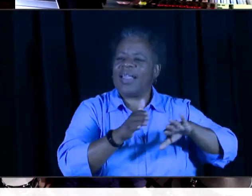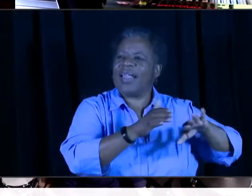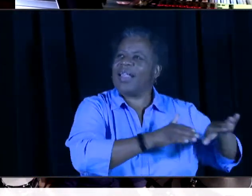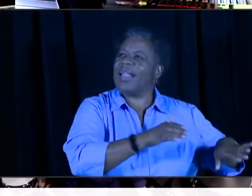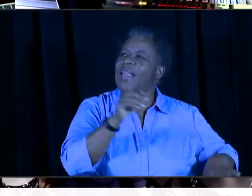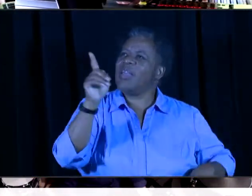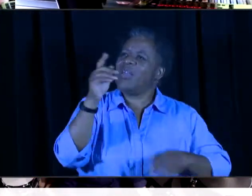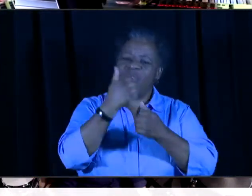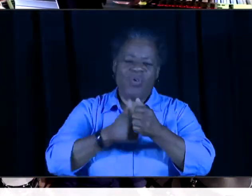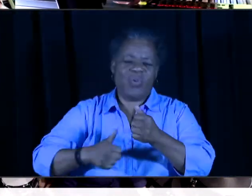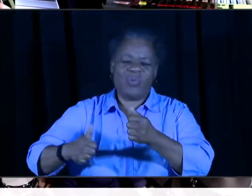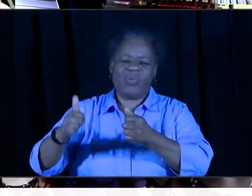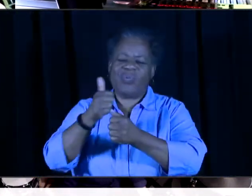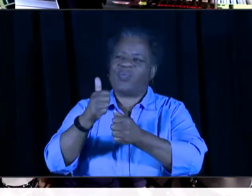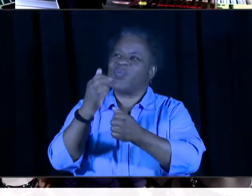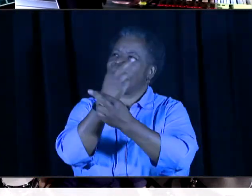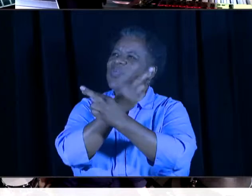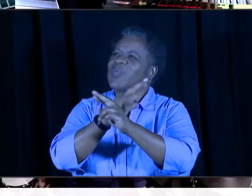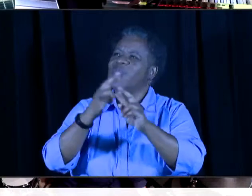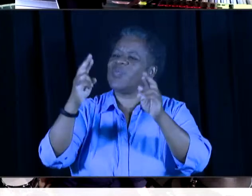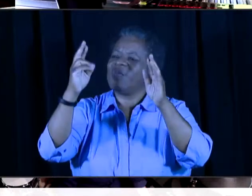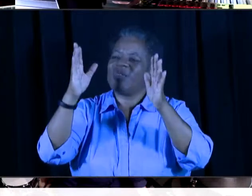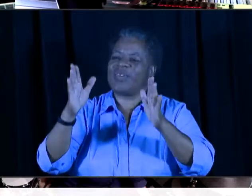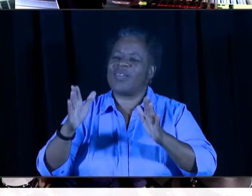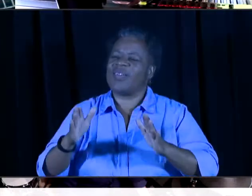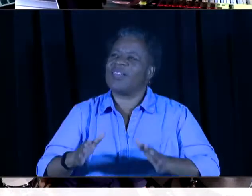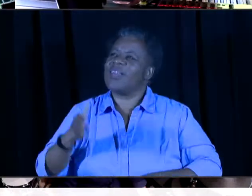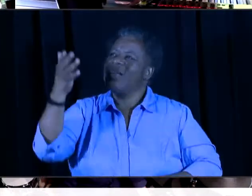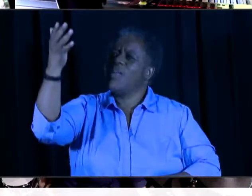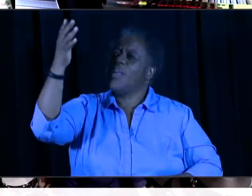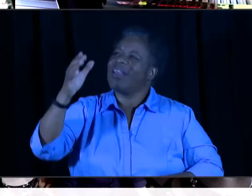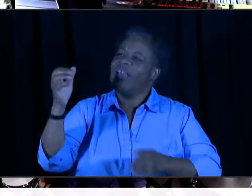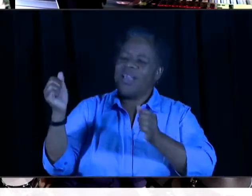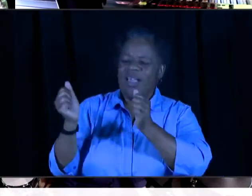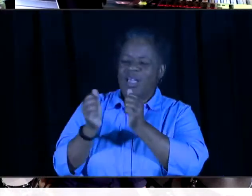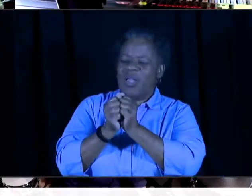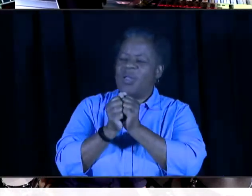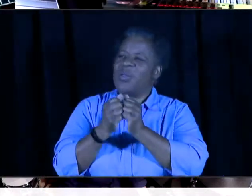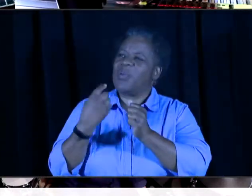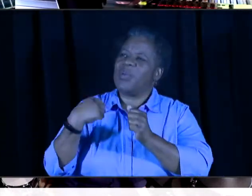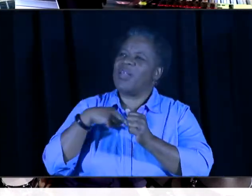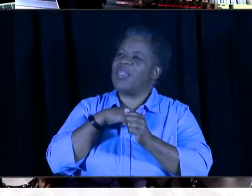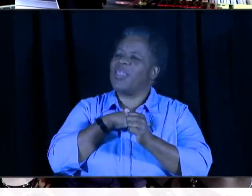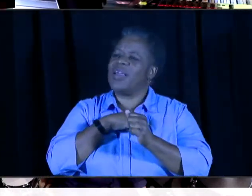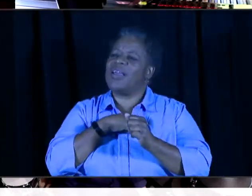our redemption, God, with us.